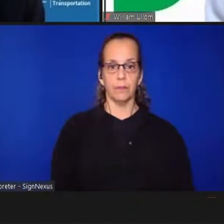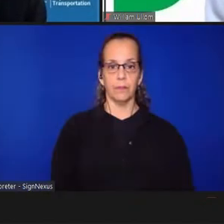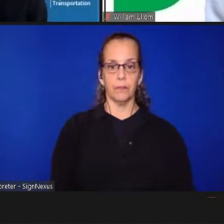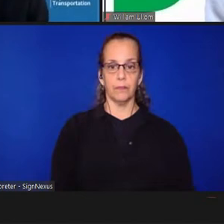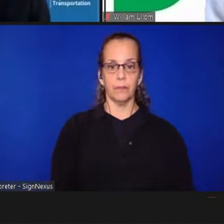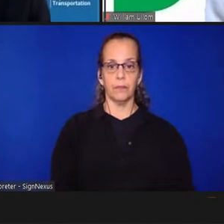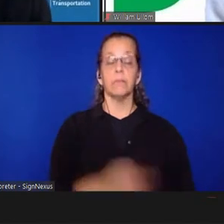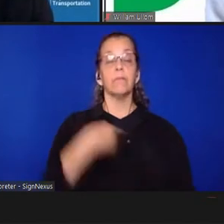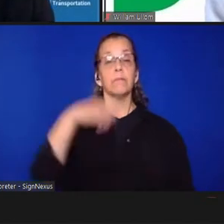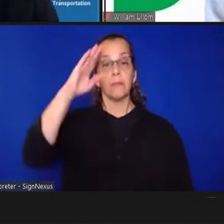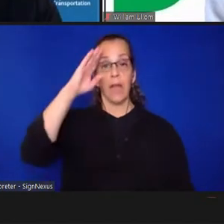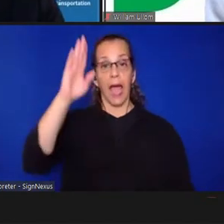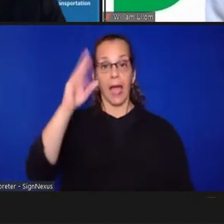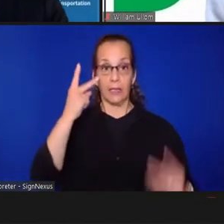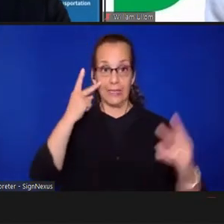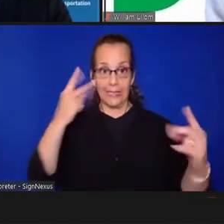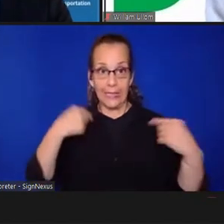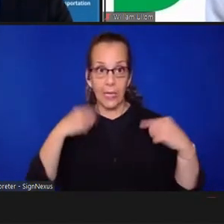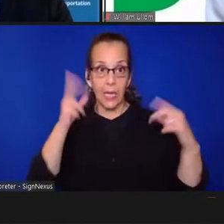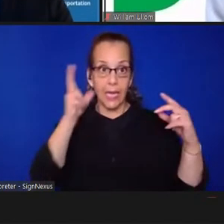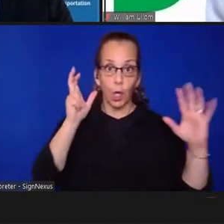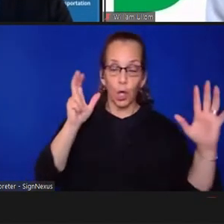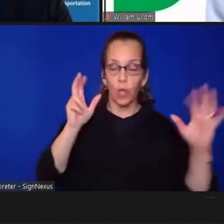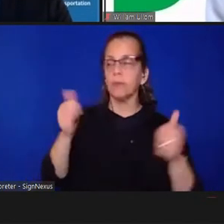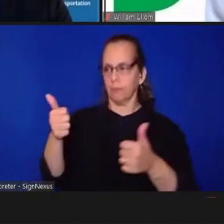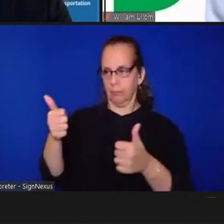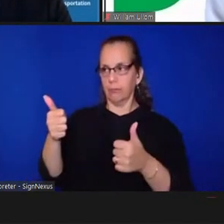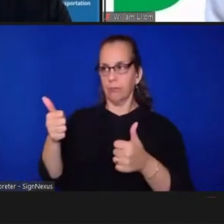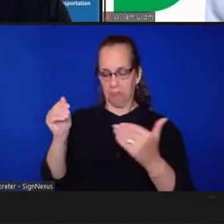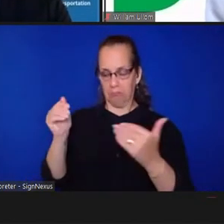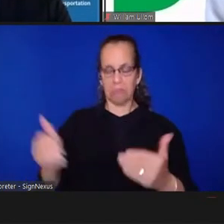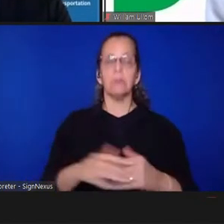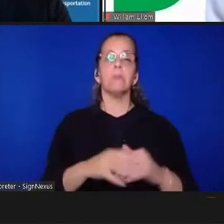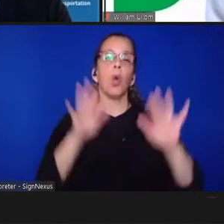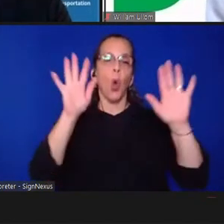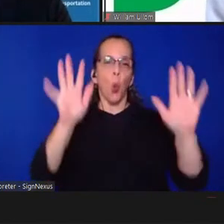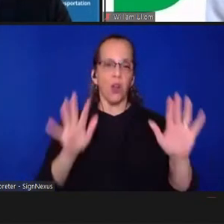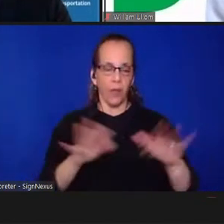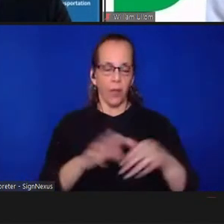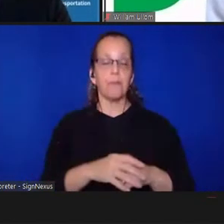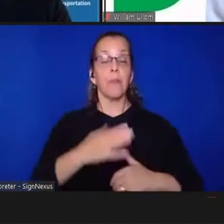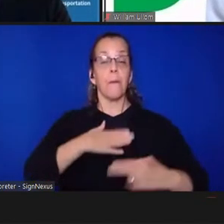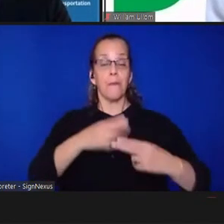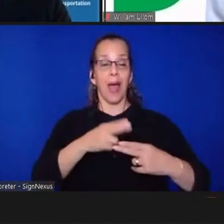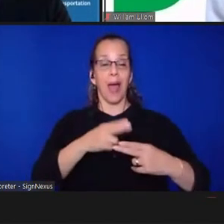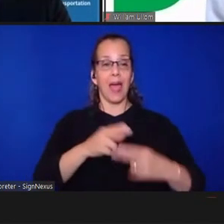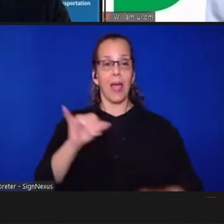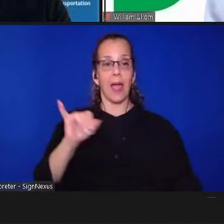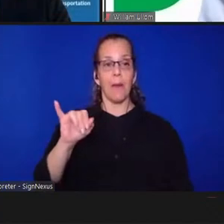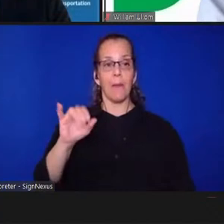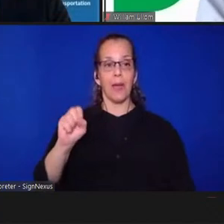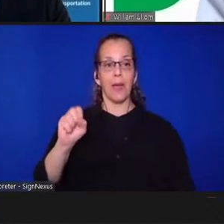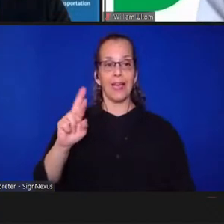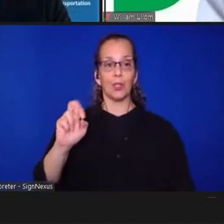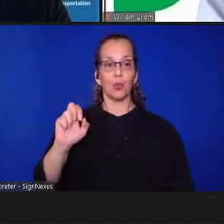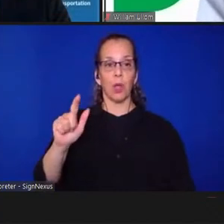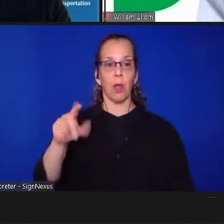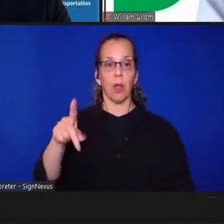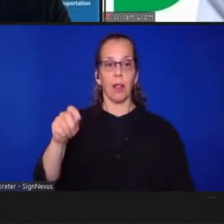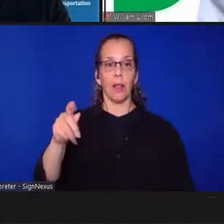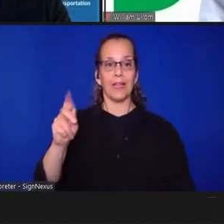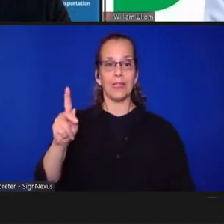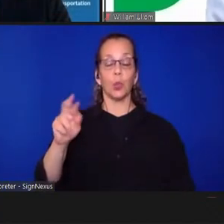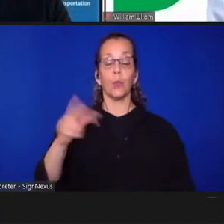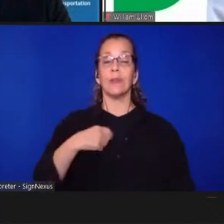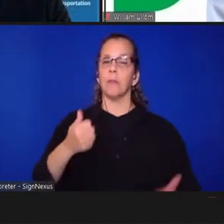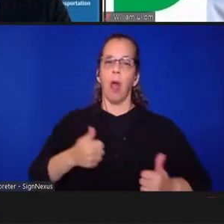hi can you ever see me can everyone hear me yes wonderful my name is Israel peskowitz I am a lifelong resident of central Queens